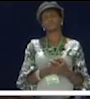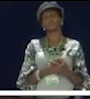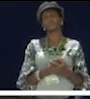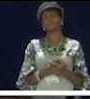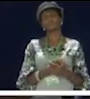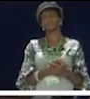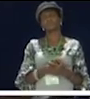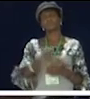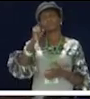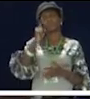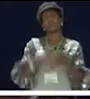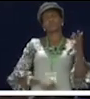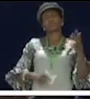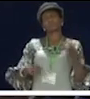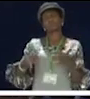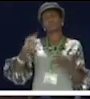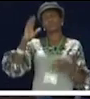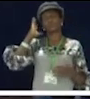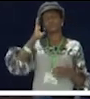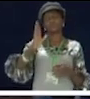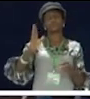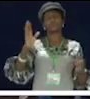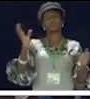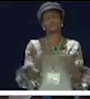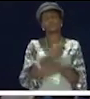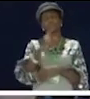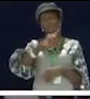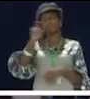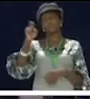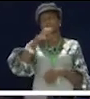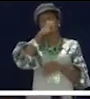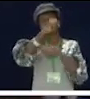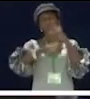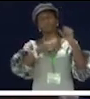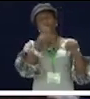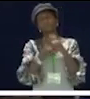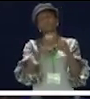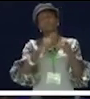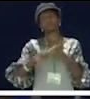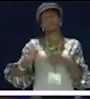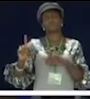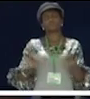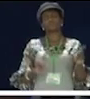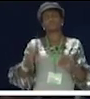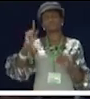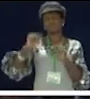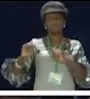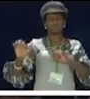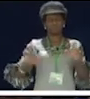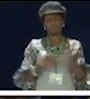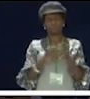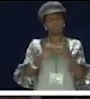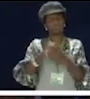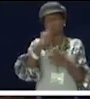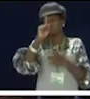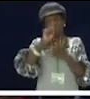What could take 100 years to do, you can do it in a minute.